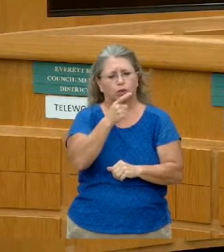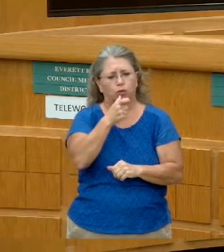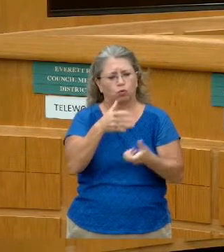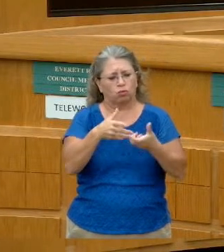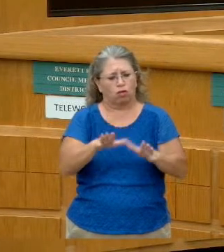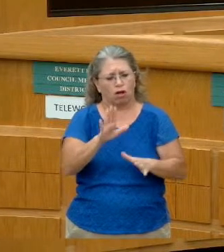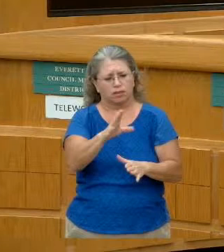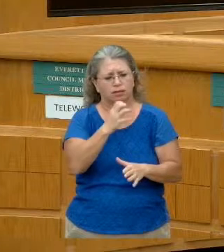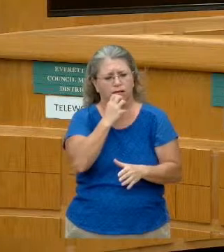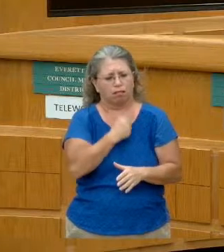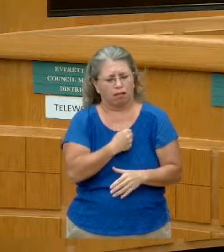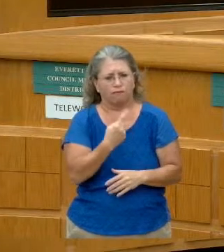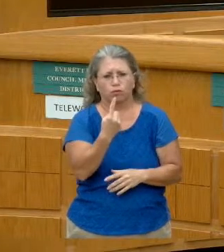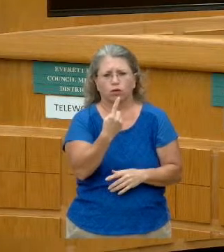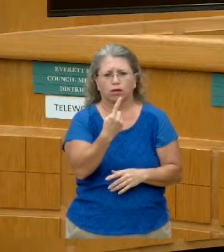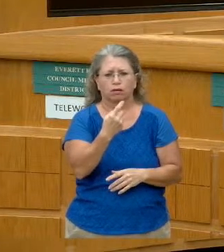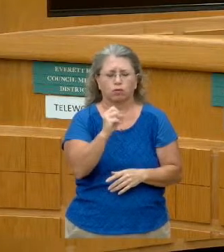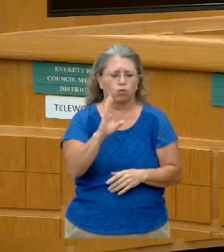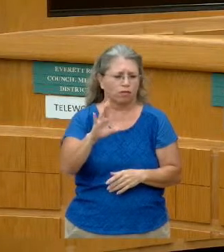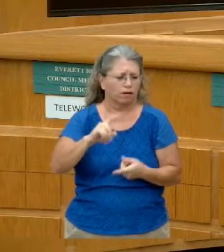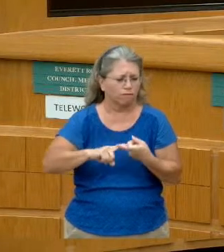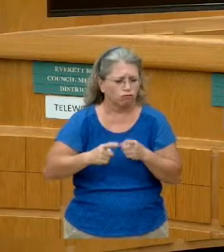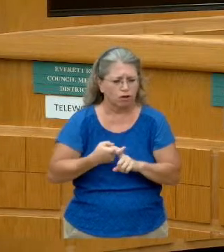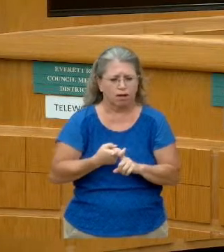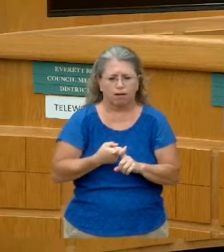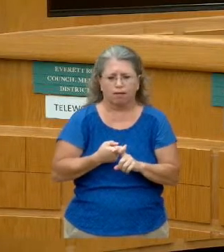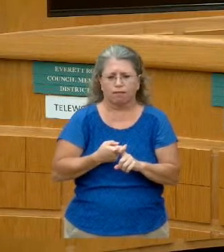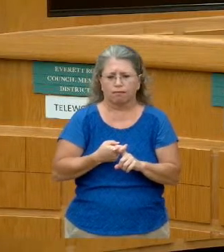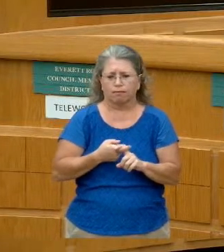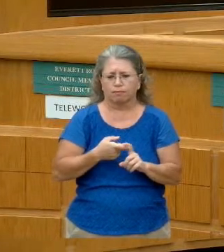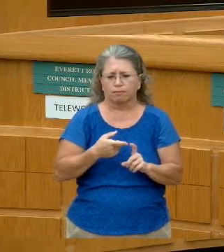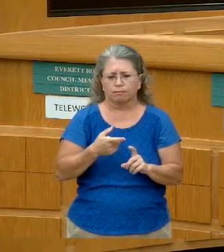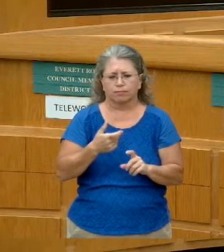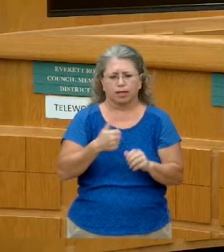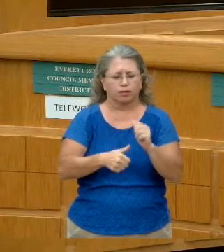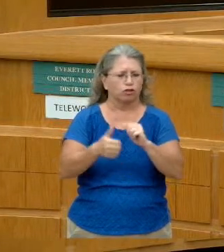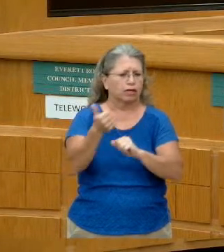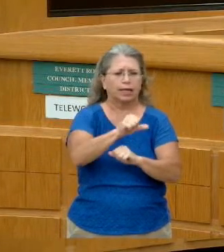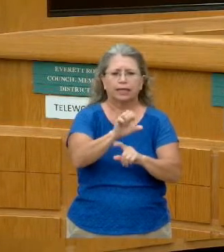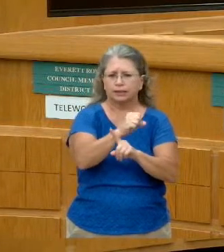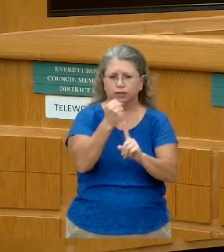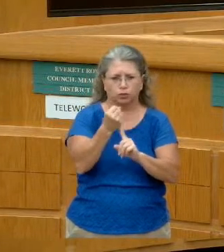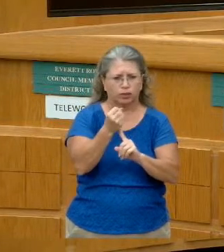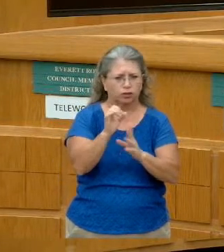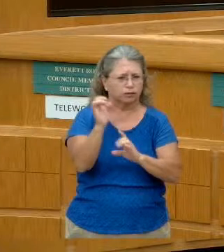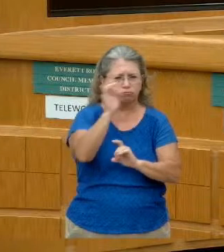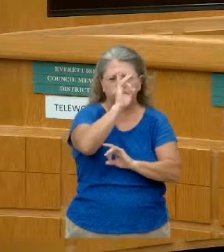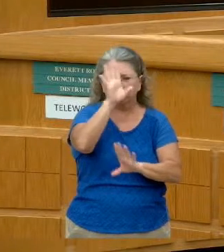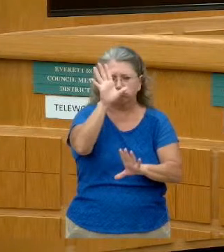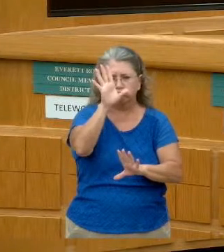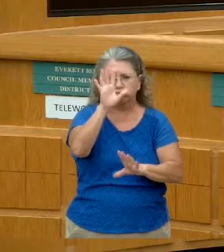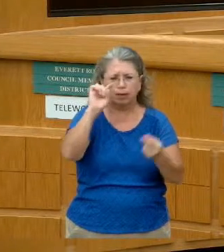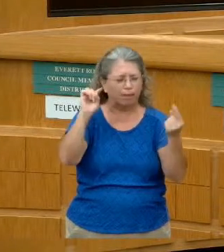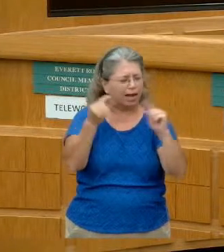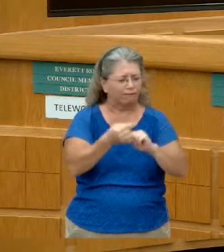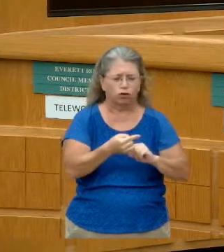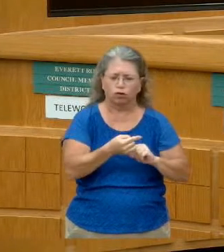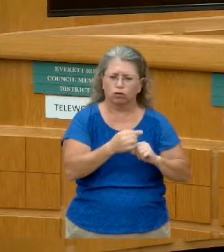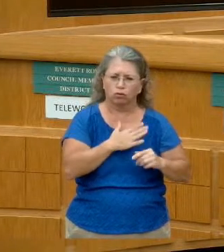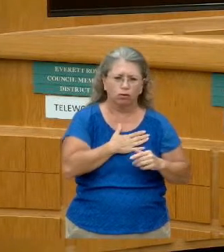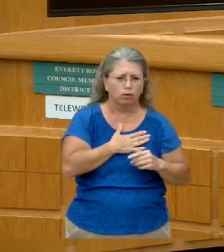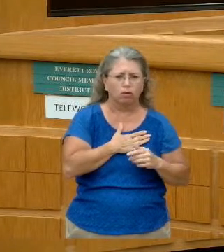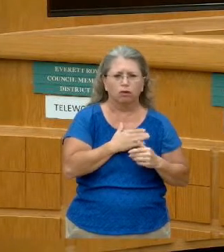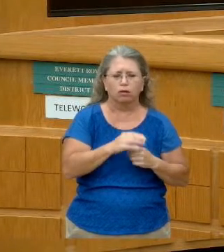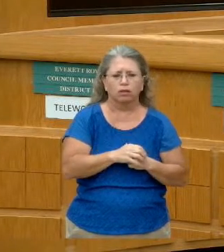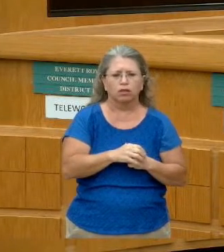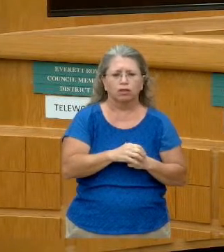friend under any circumstances is a tragic experience and a painful experience. So